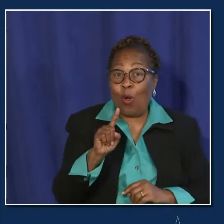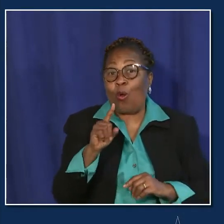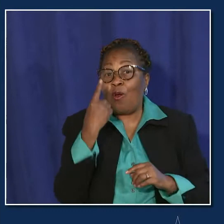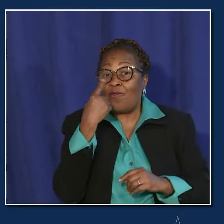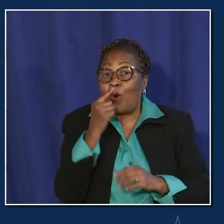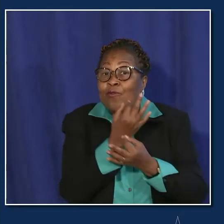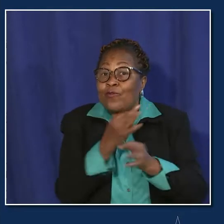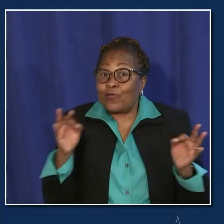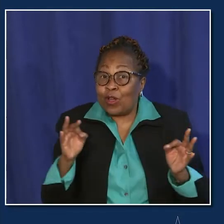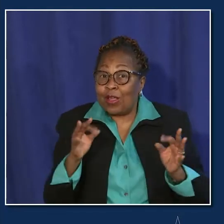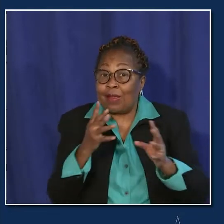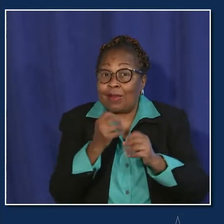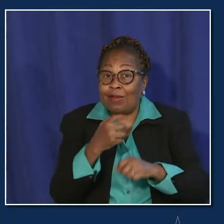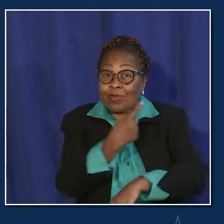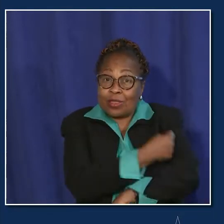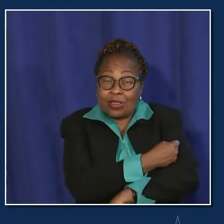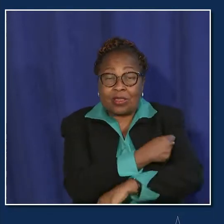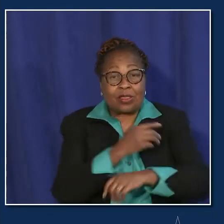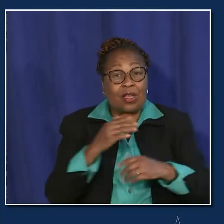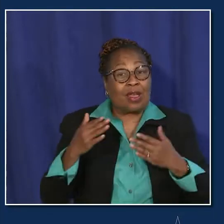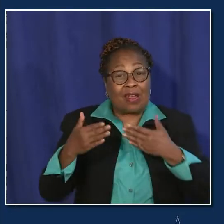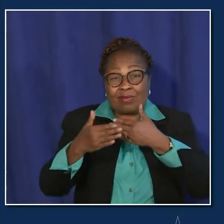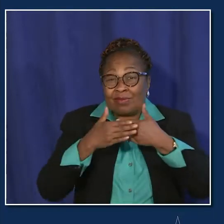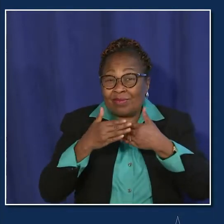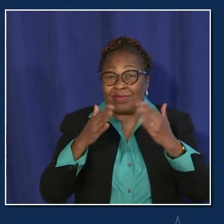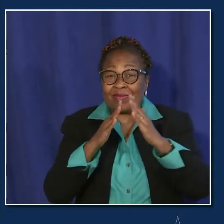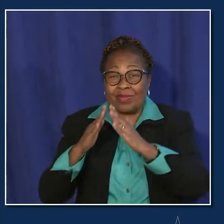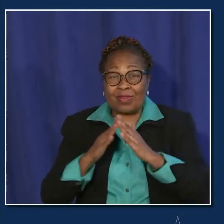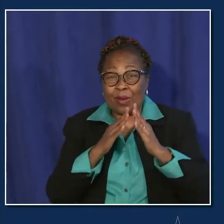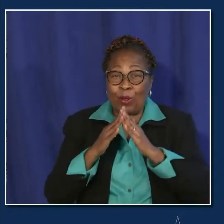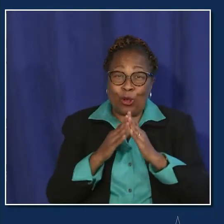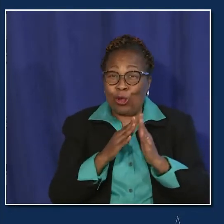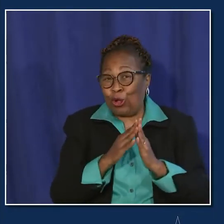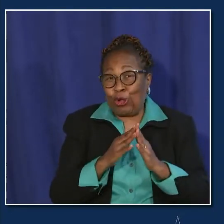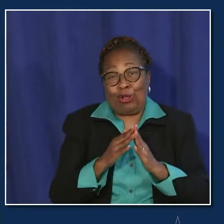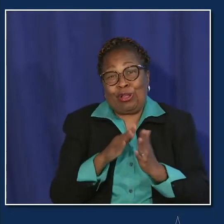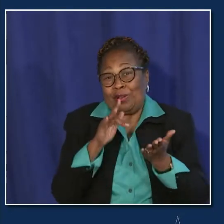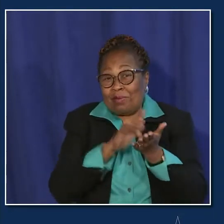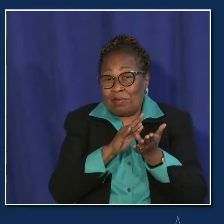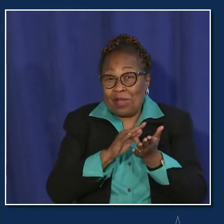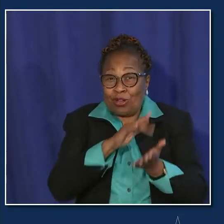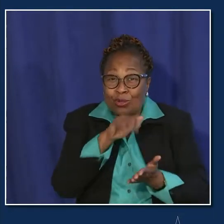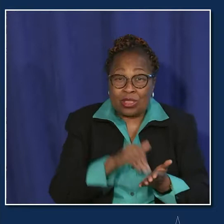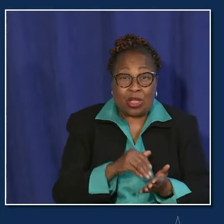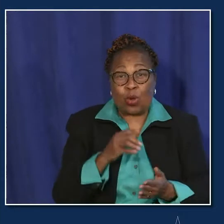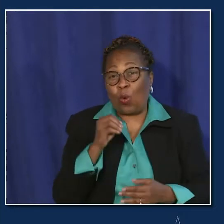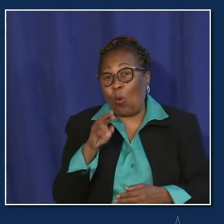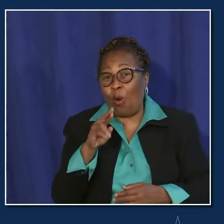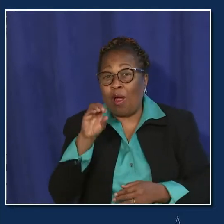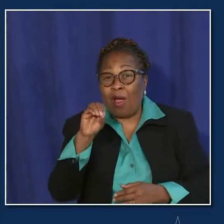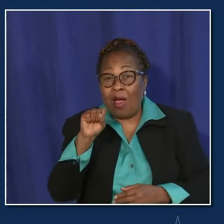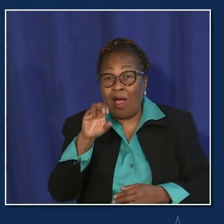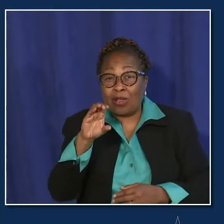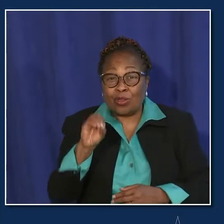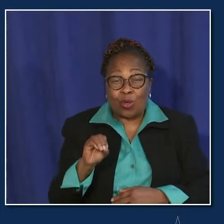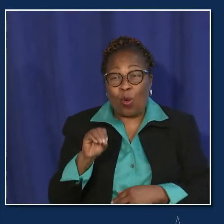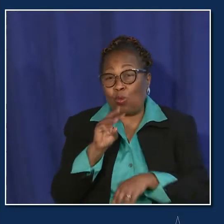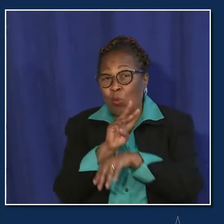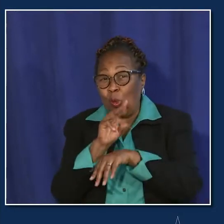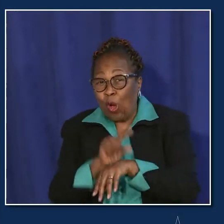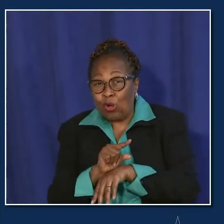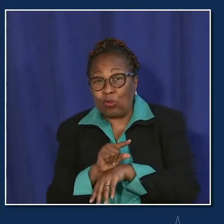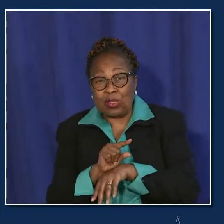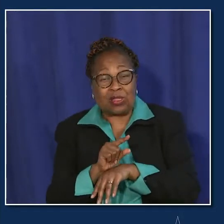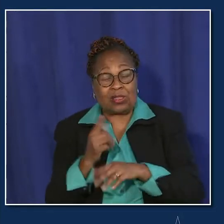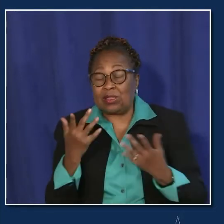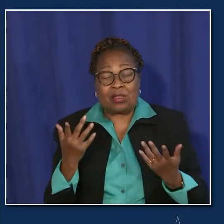free at a neighborhood health center or pharmacy. But now we are living that reality, and many of you had taken advantage